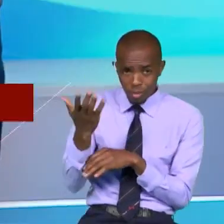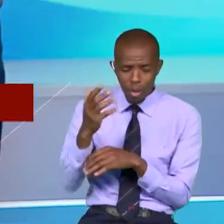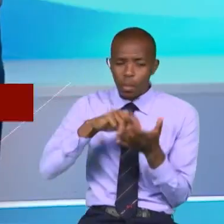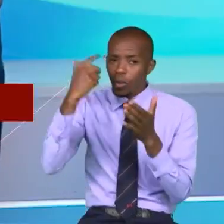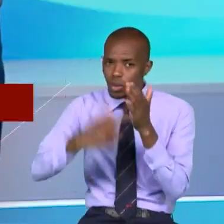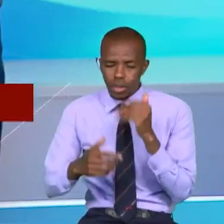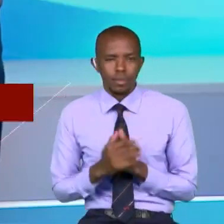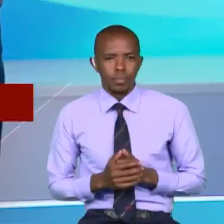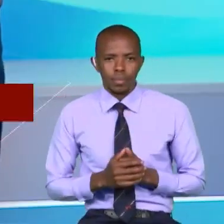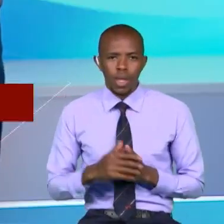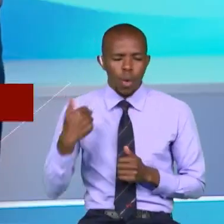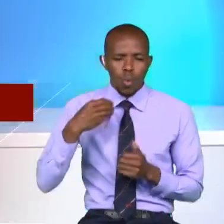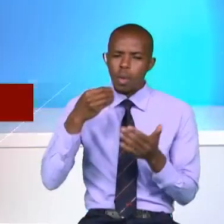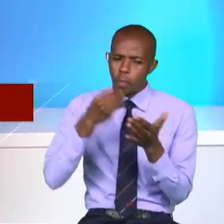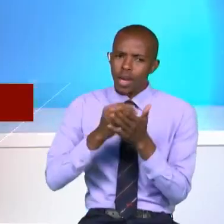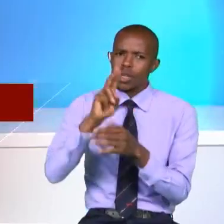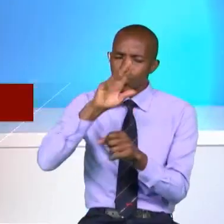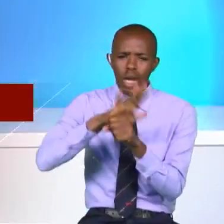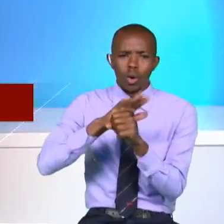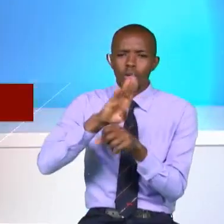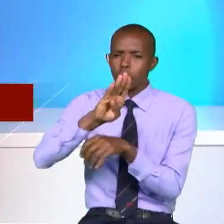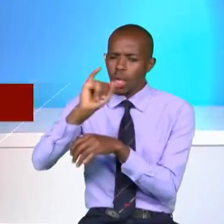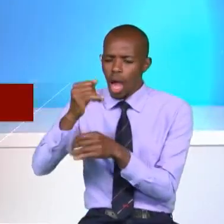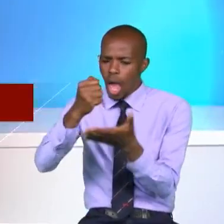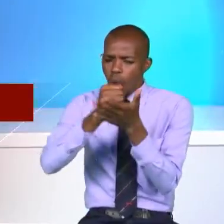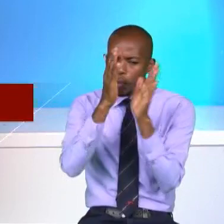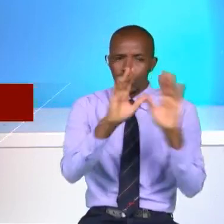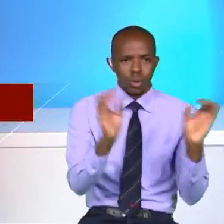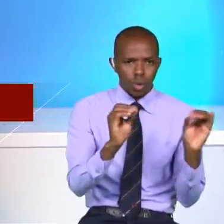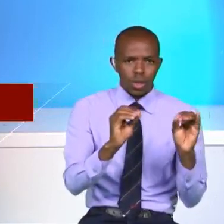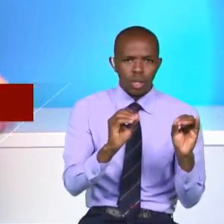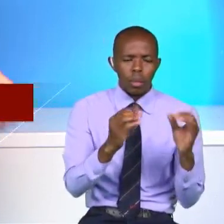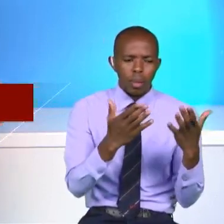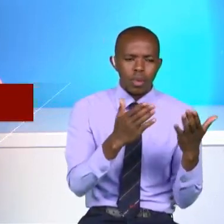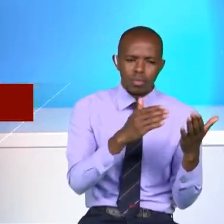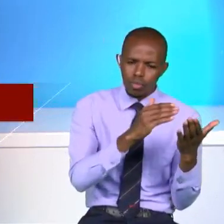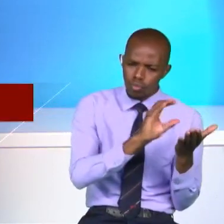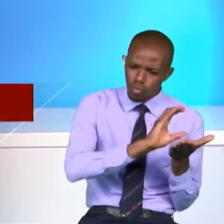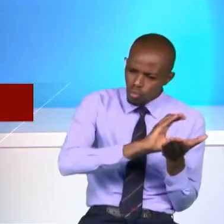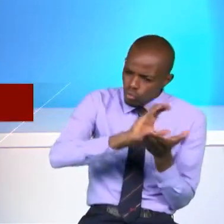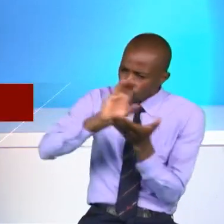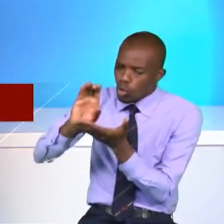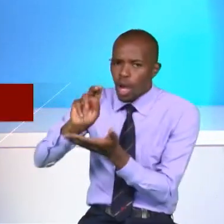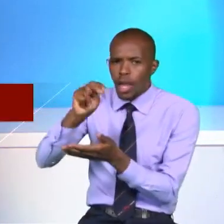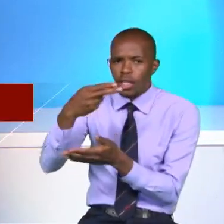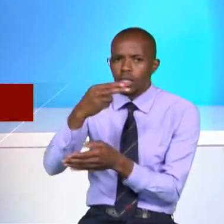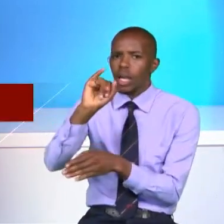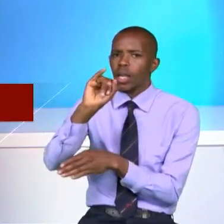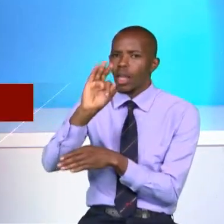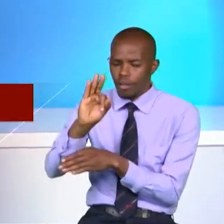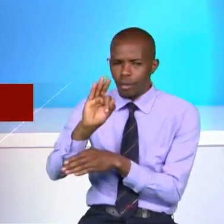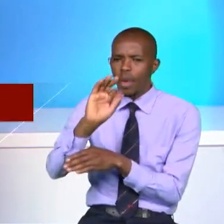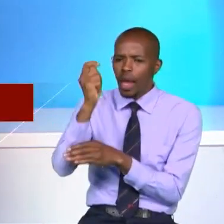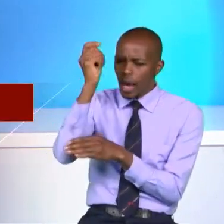mean? We're spending so much money on BBI that is not helping anybody, yet we could have injected funds into NHIF so that the